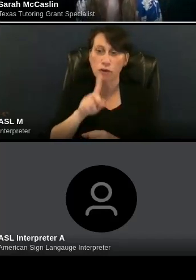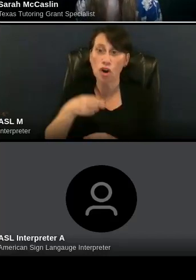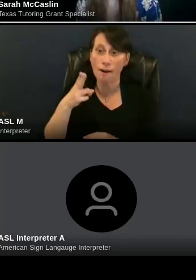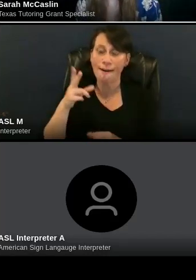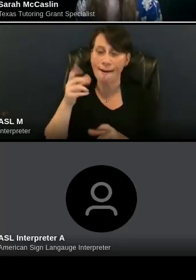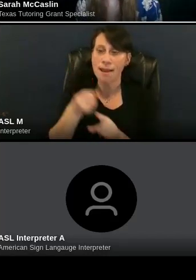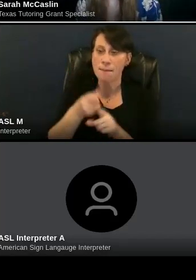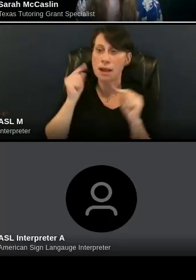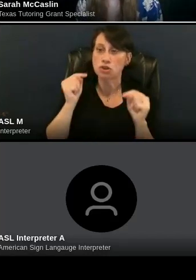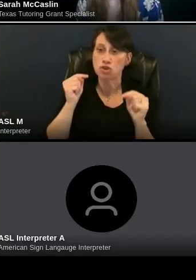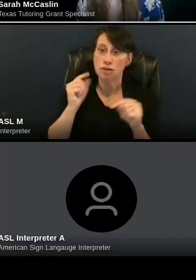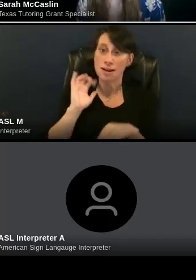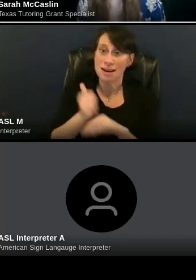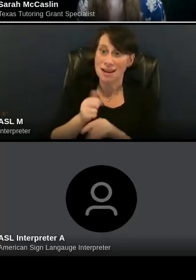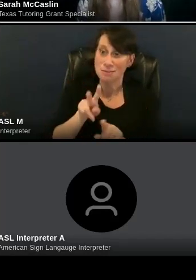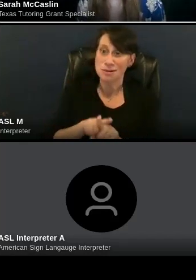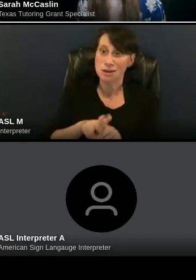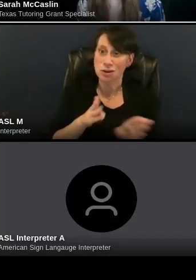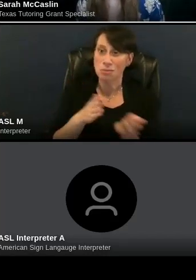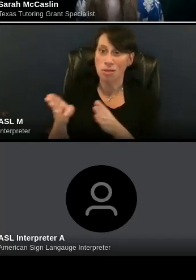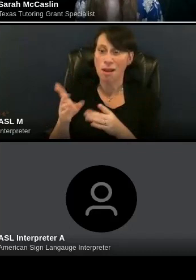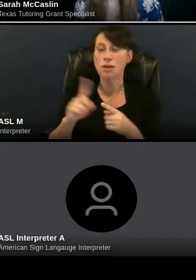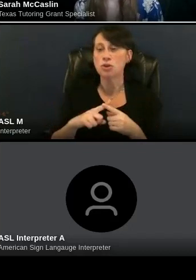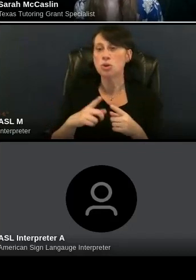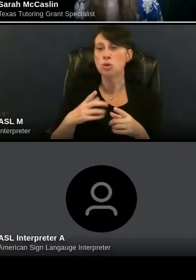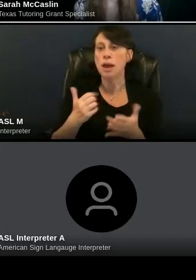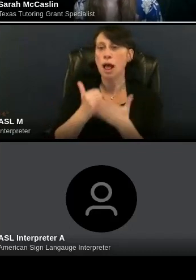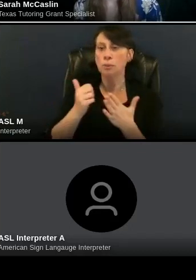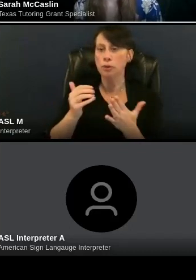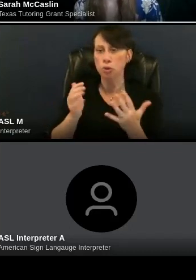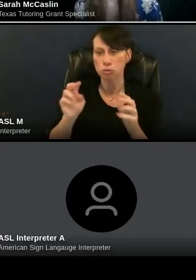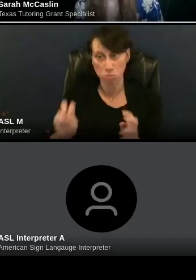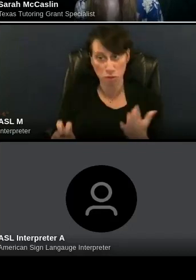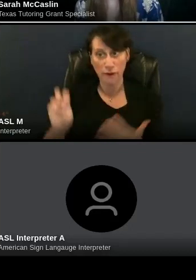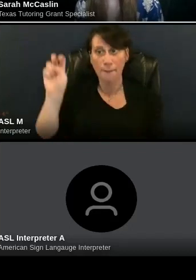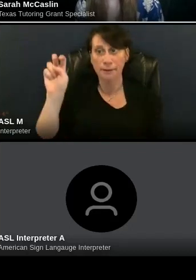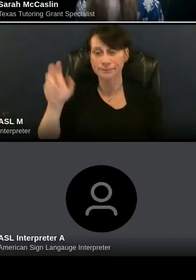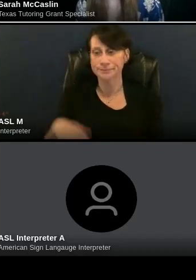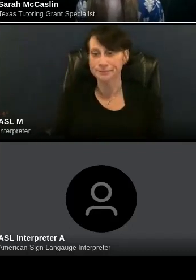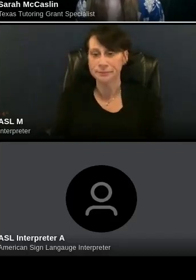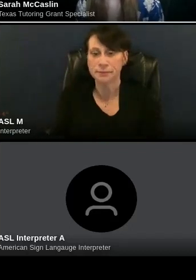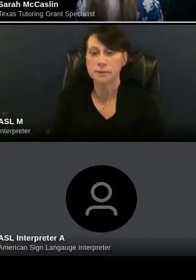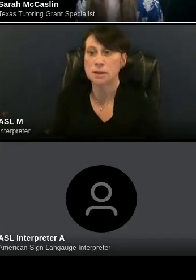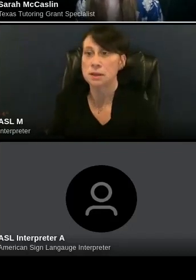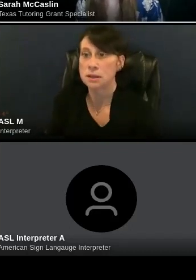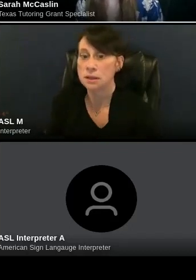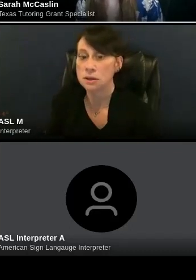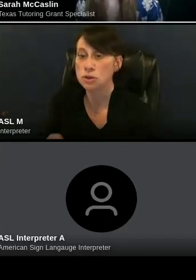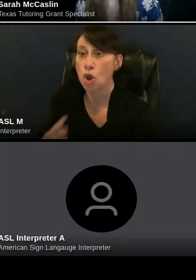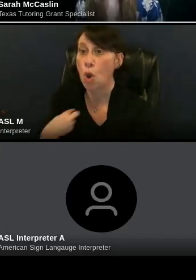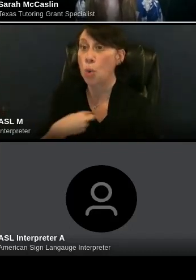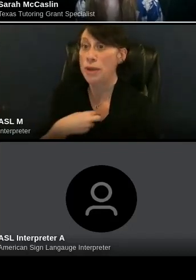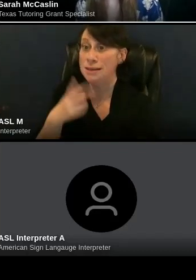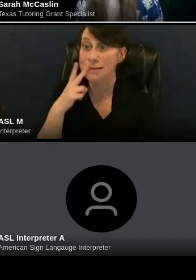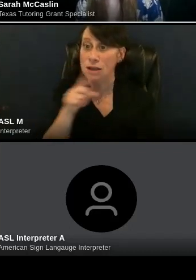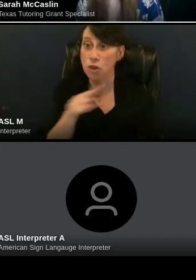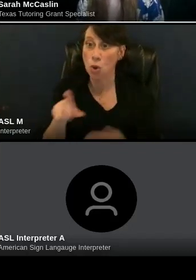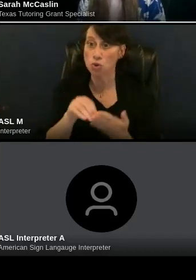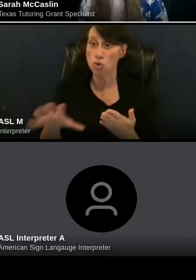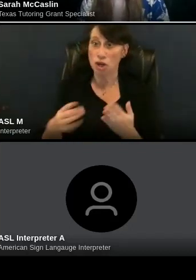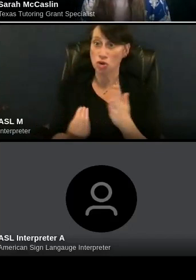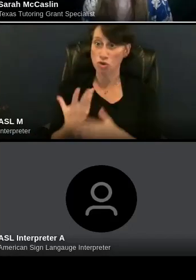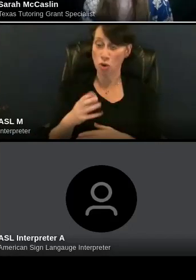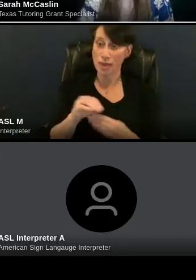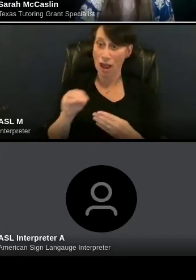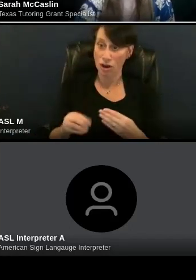tutoring implementation plans to get you moving forward and in the right direction so that we're seeing those student growth outcomes that we want to see.